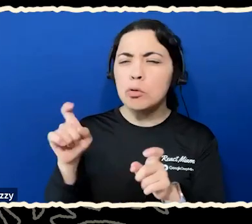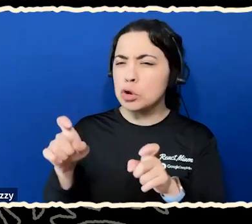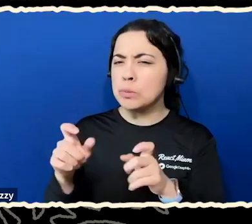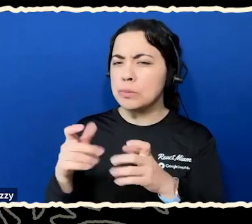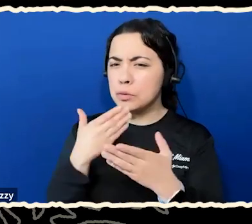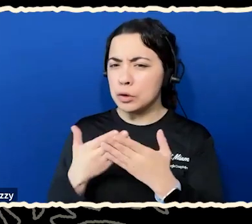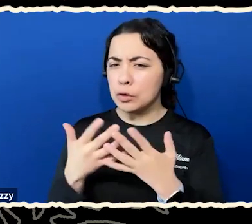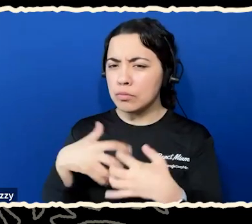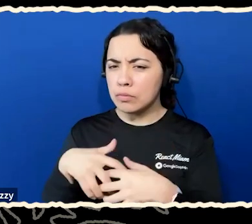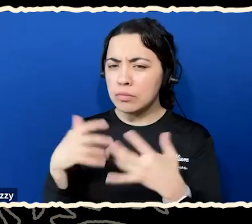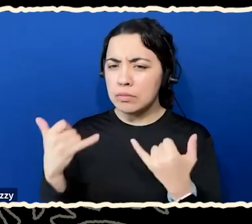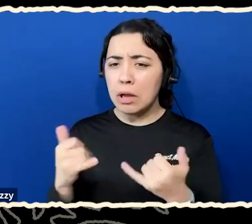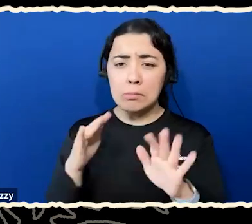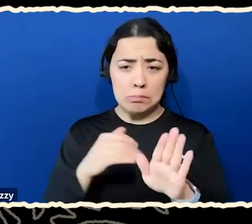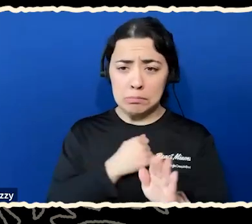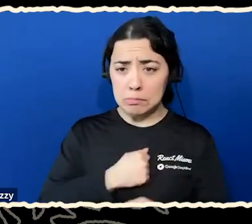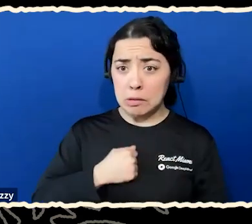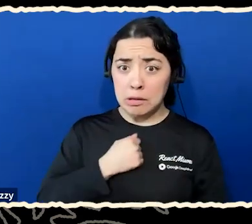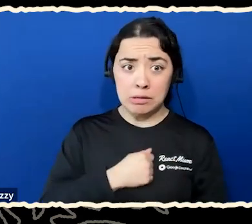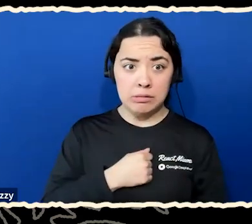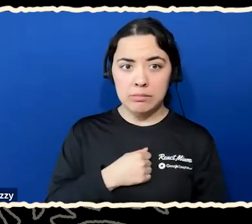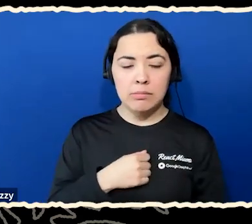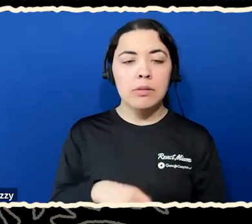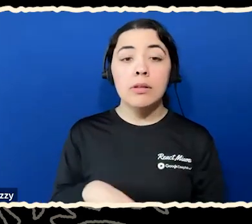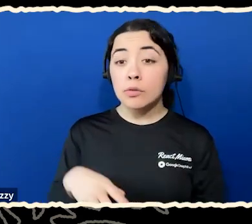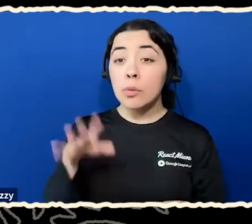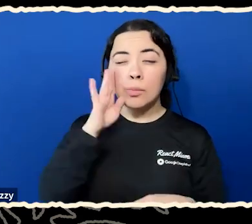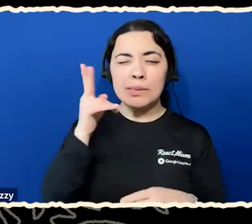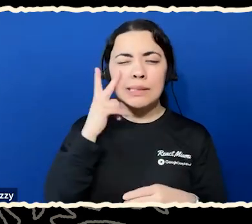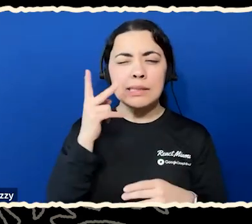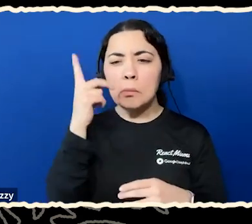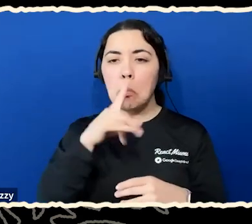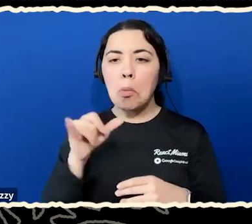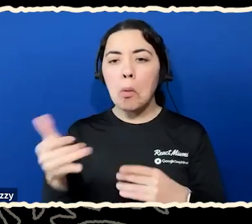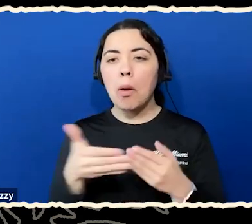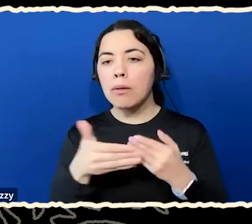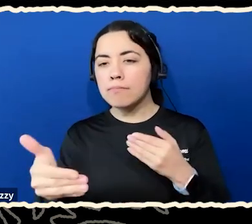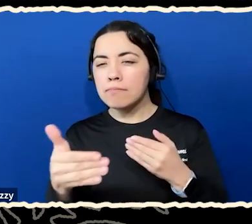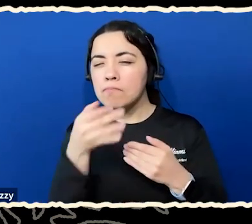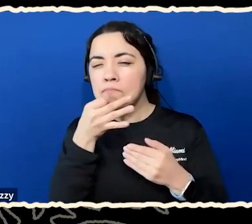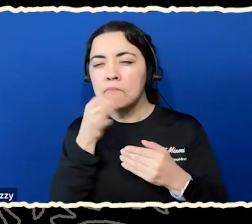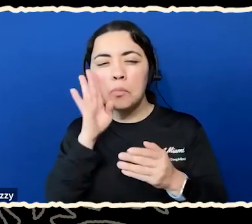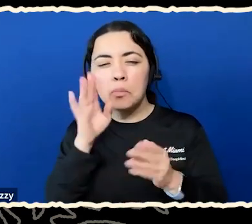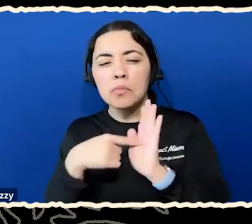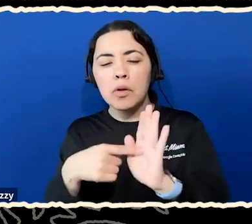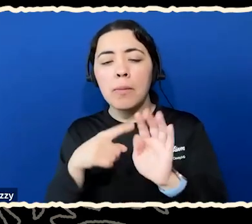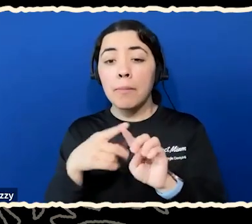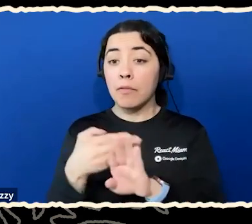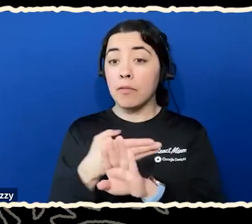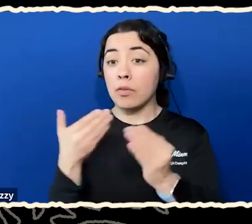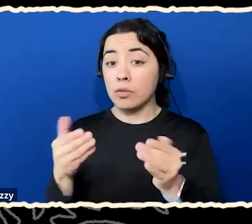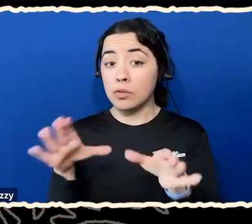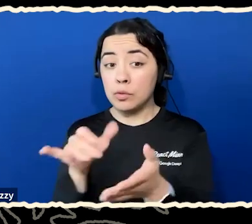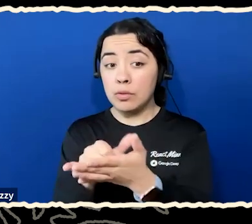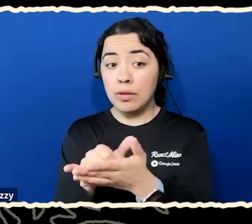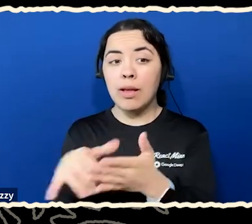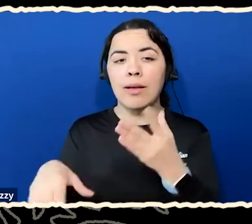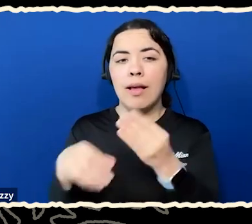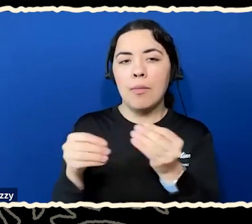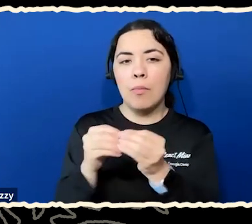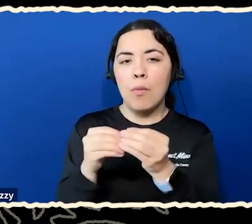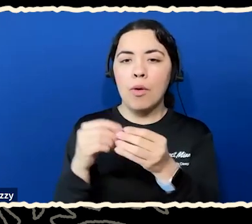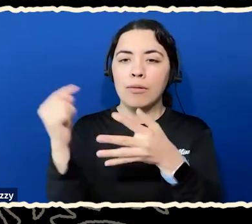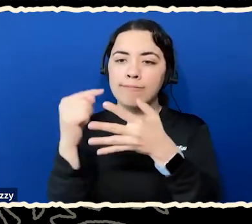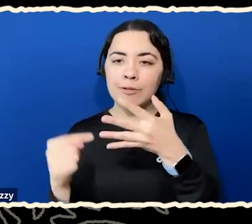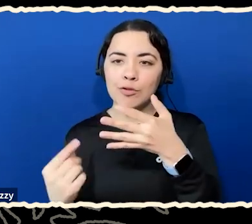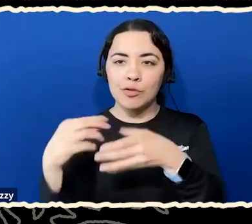Sorry about that. All right, we're going to see this in action in a bit. But before we do that, let me add some more features, because